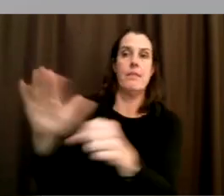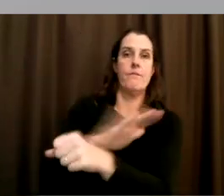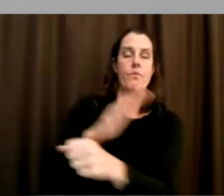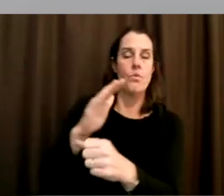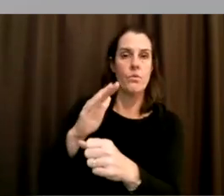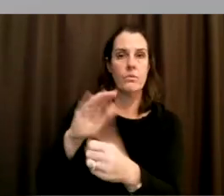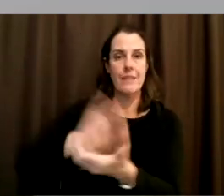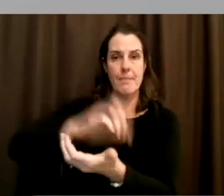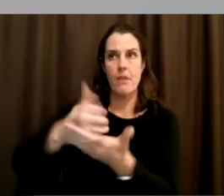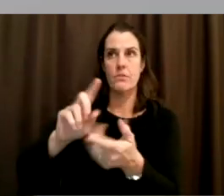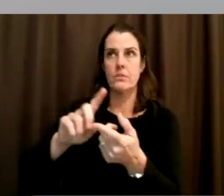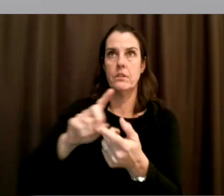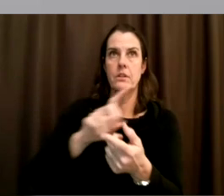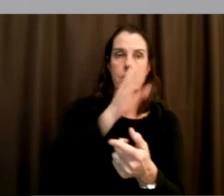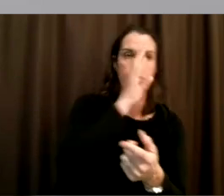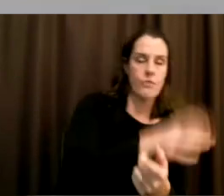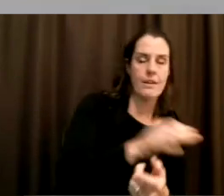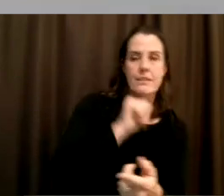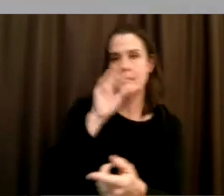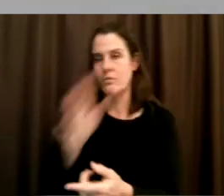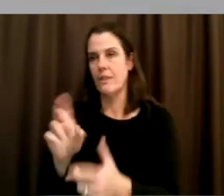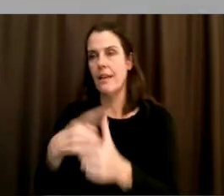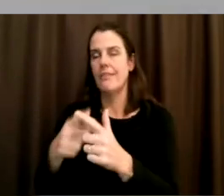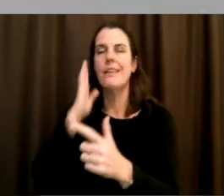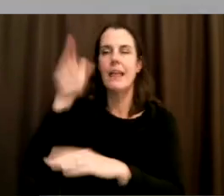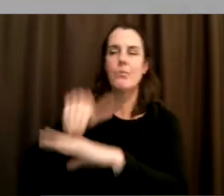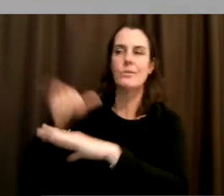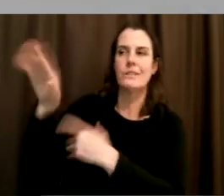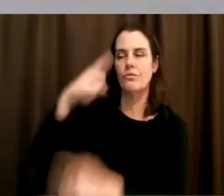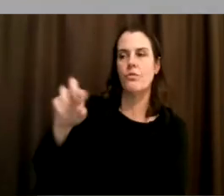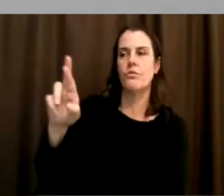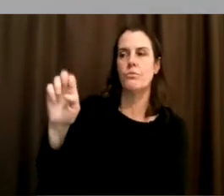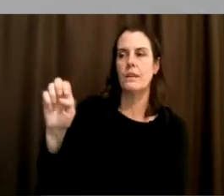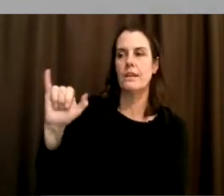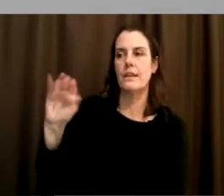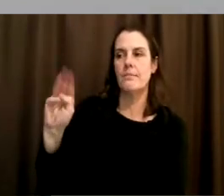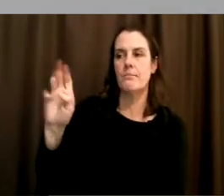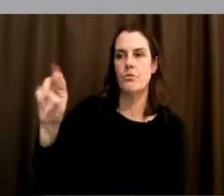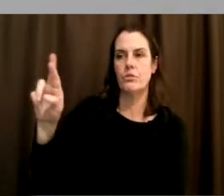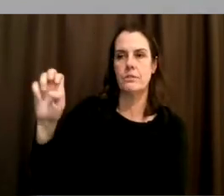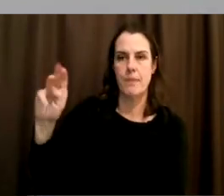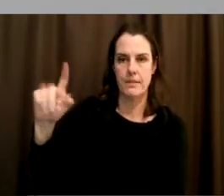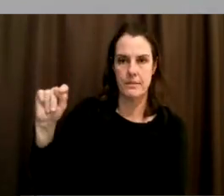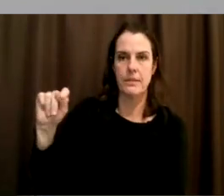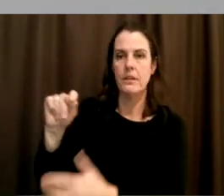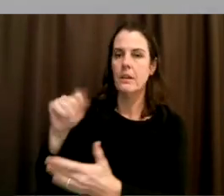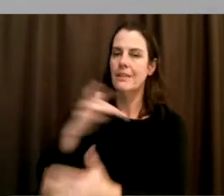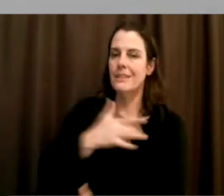the awarding agency, and then they'll send you a reimbursement. That's for a reimbursable grant. That's generally what would happen.